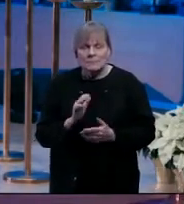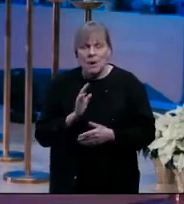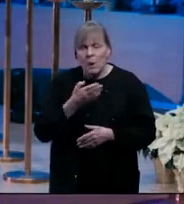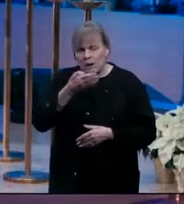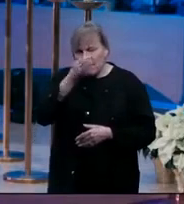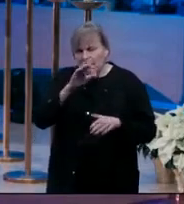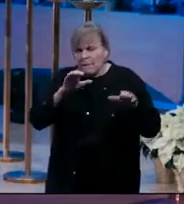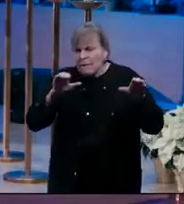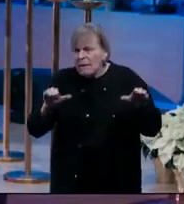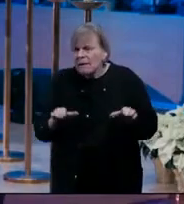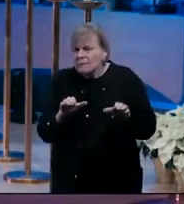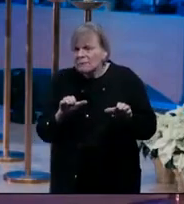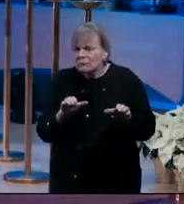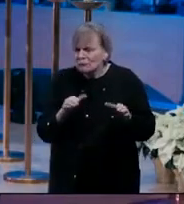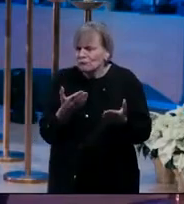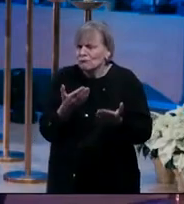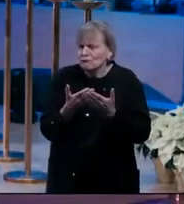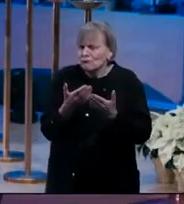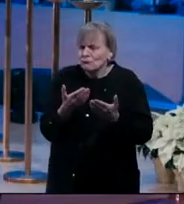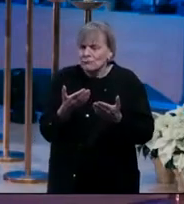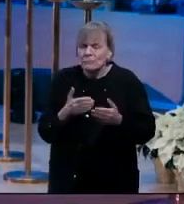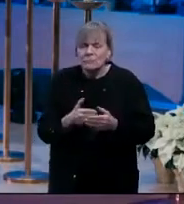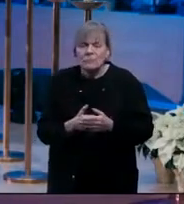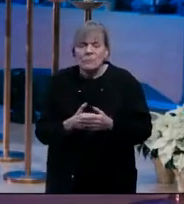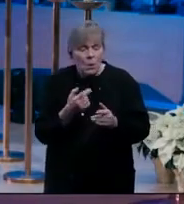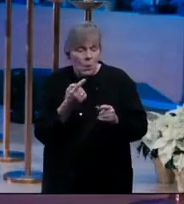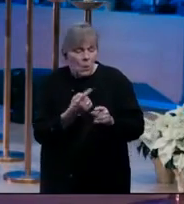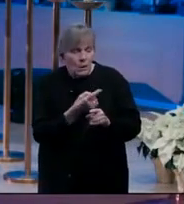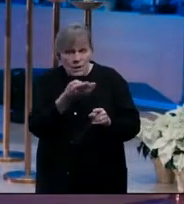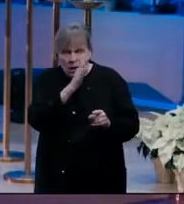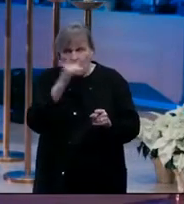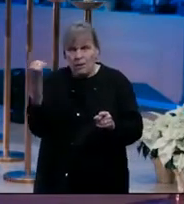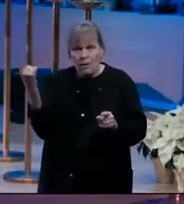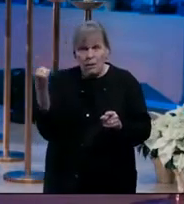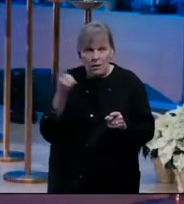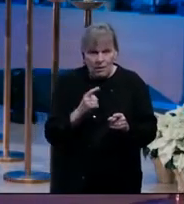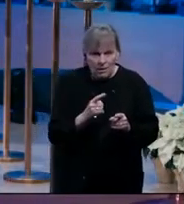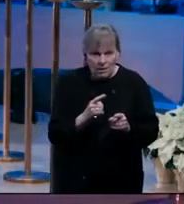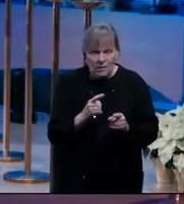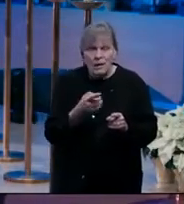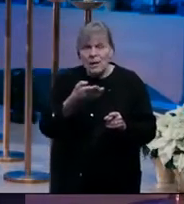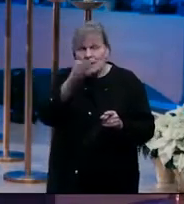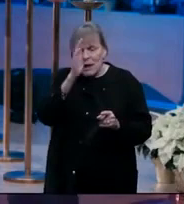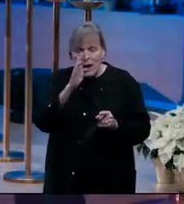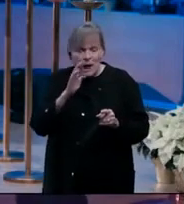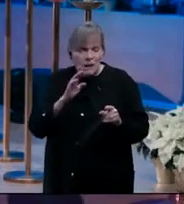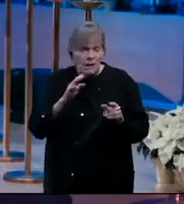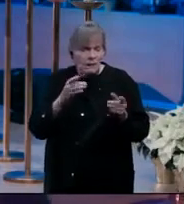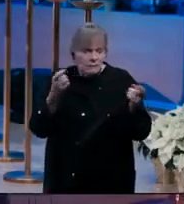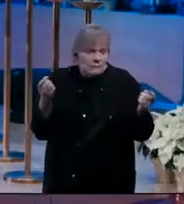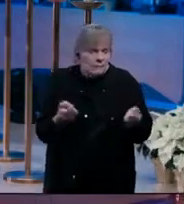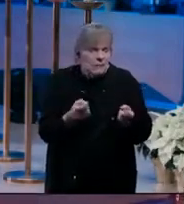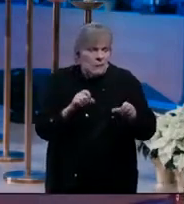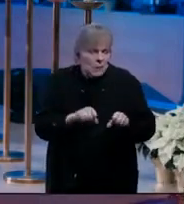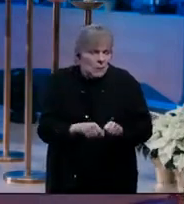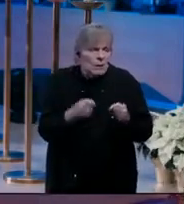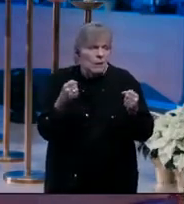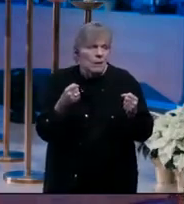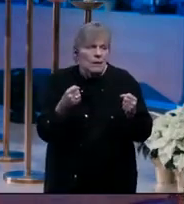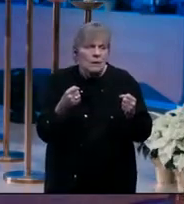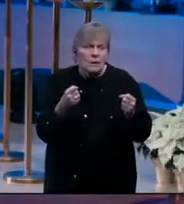God acts, that our God always steps into the ordinary. He steps into the broken places. He steps